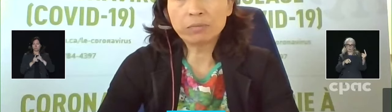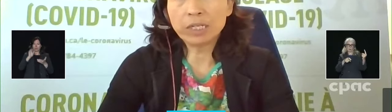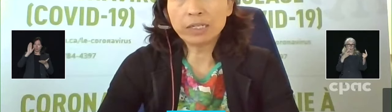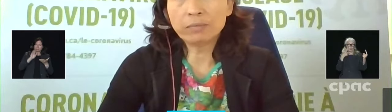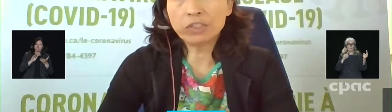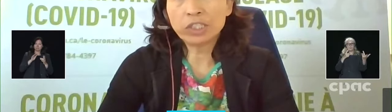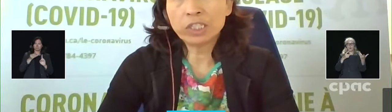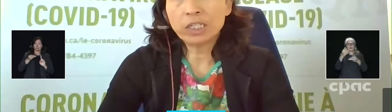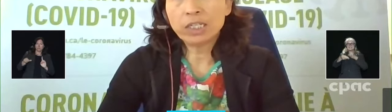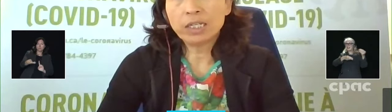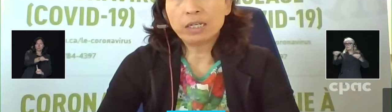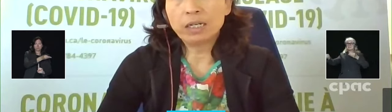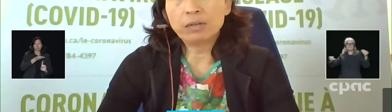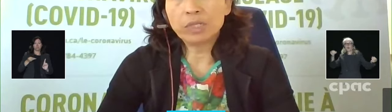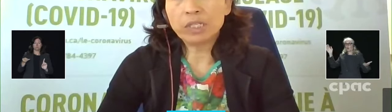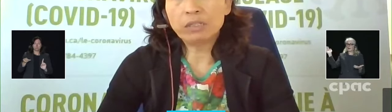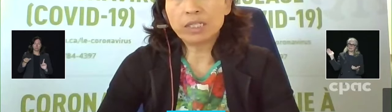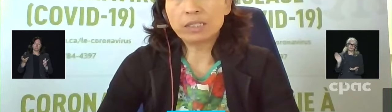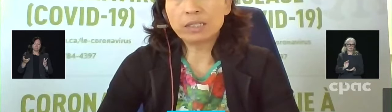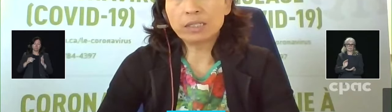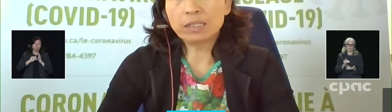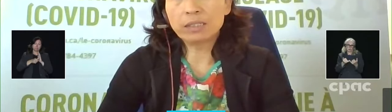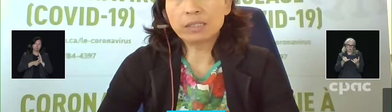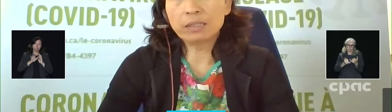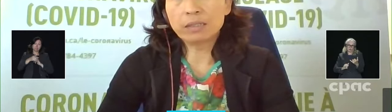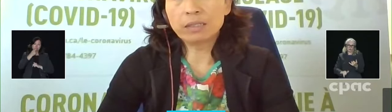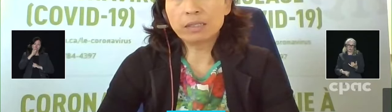the bottom line. Which